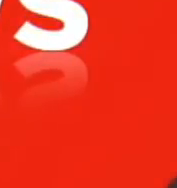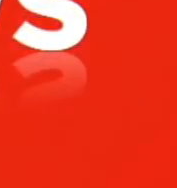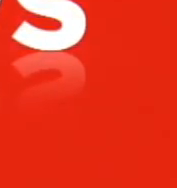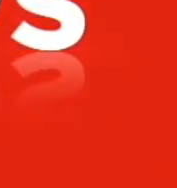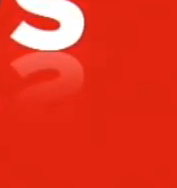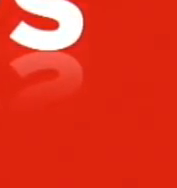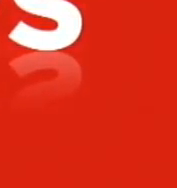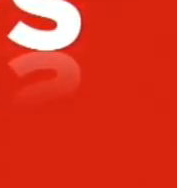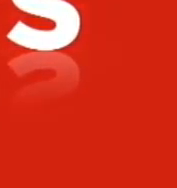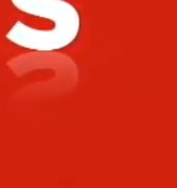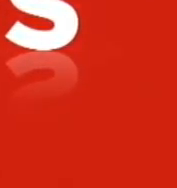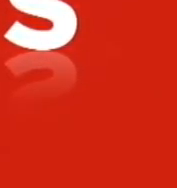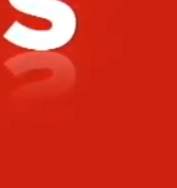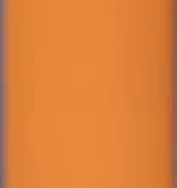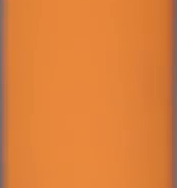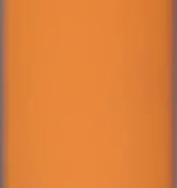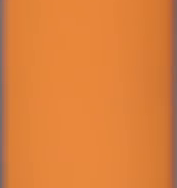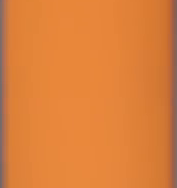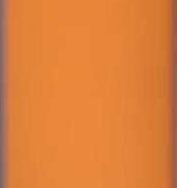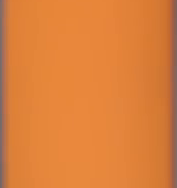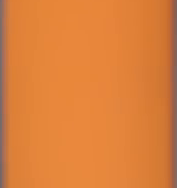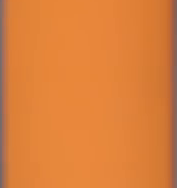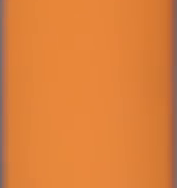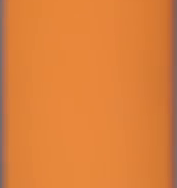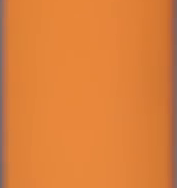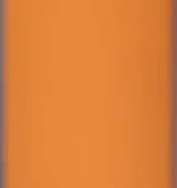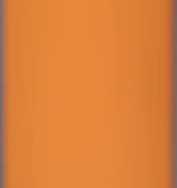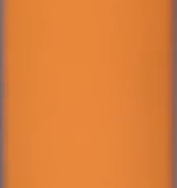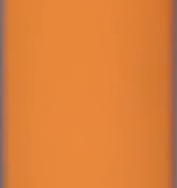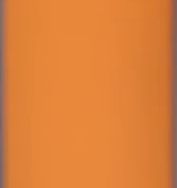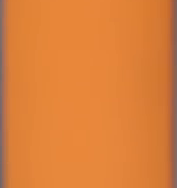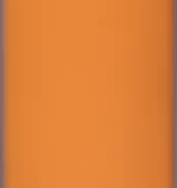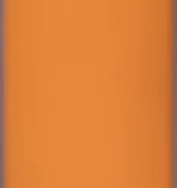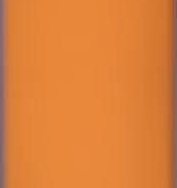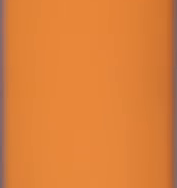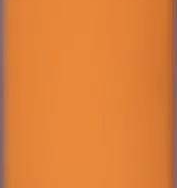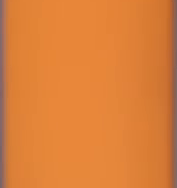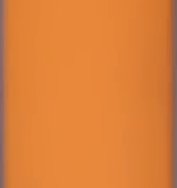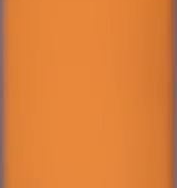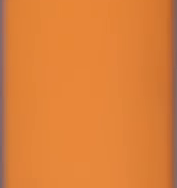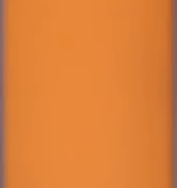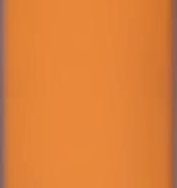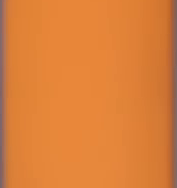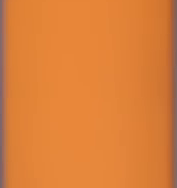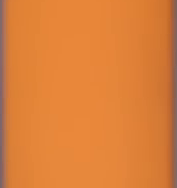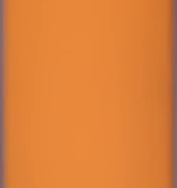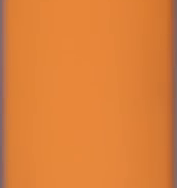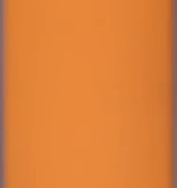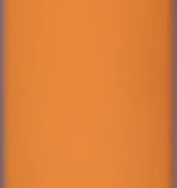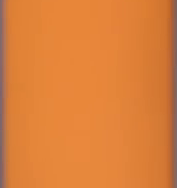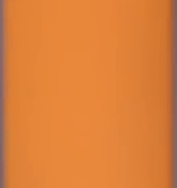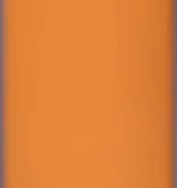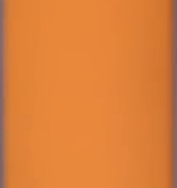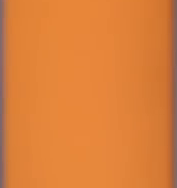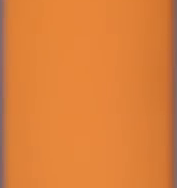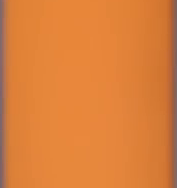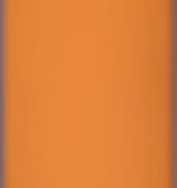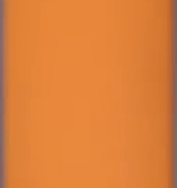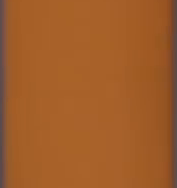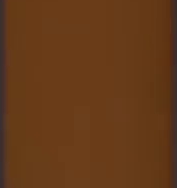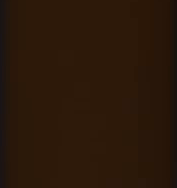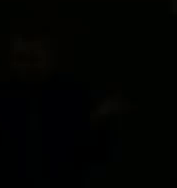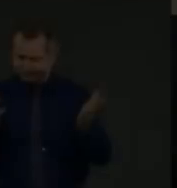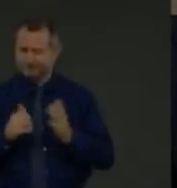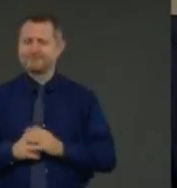This is breaking news. Governor Cuomo is giving an update on the coronavirus pandemic in New York. Let's go to that